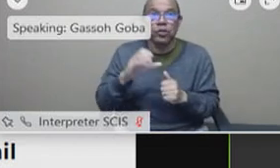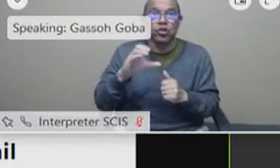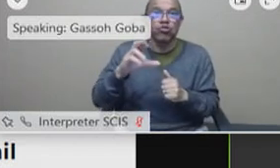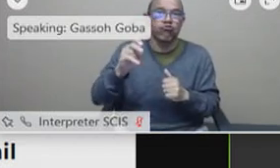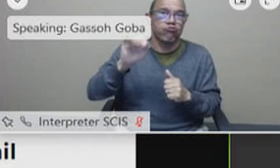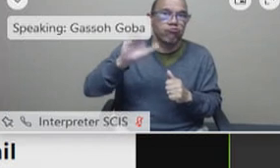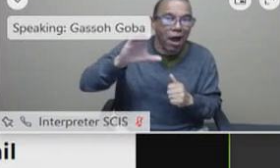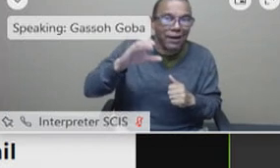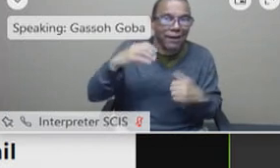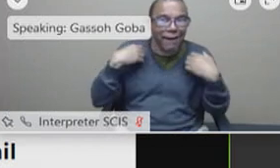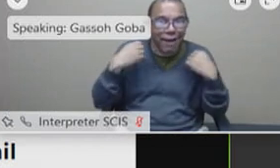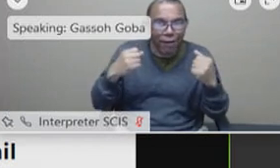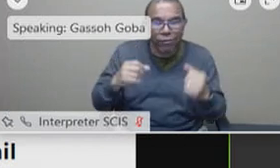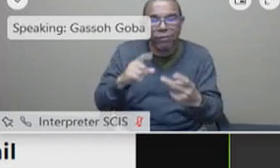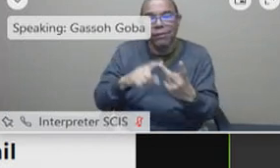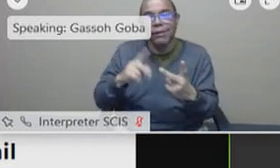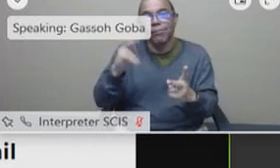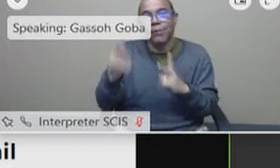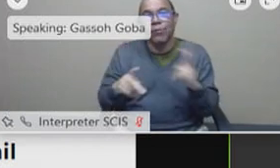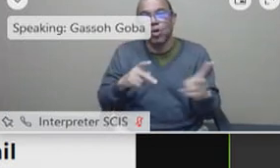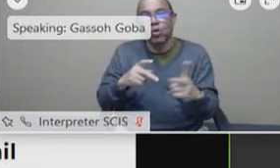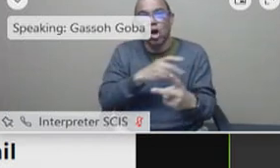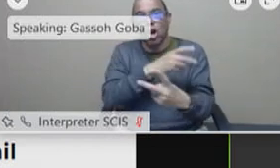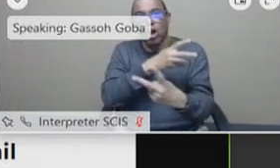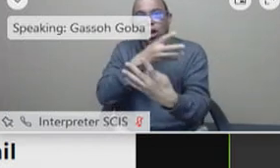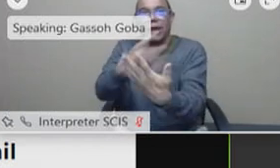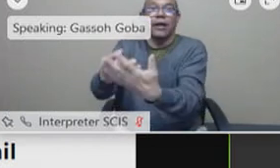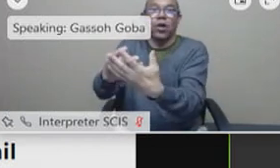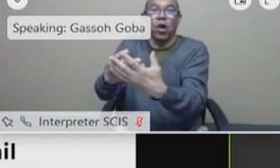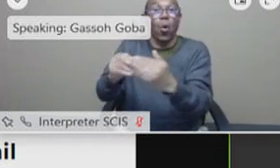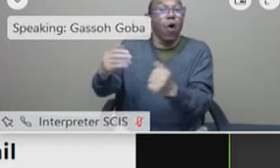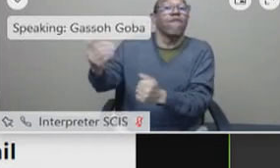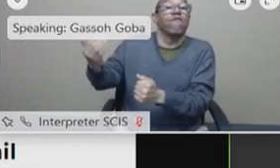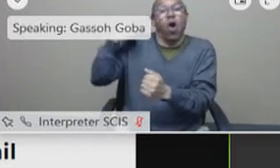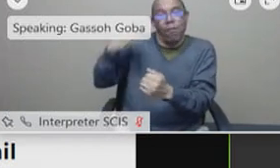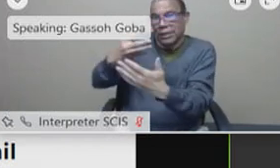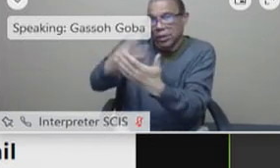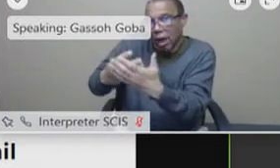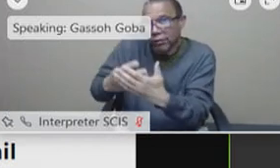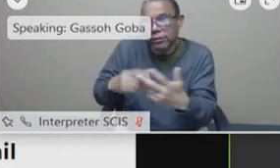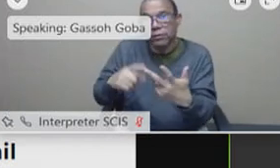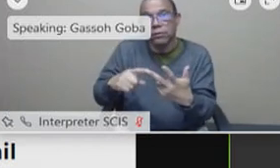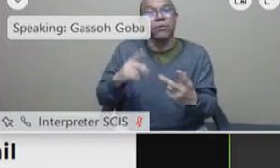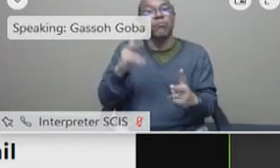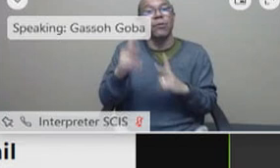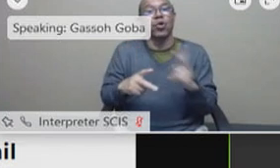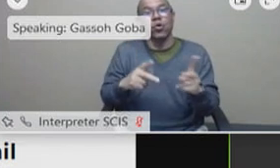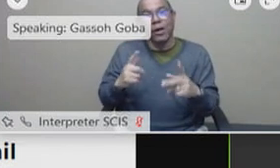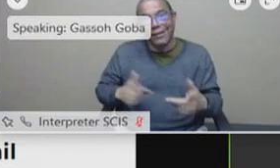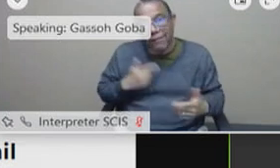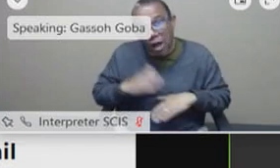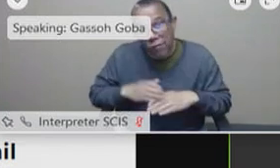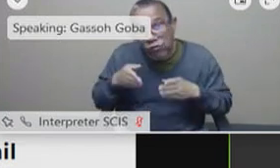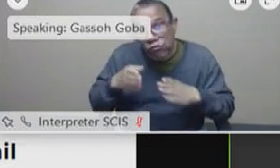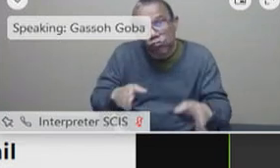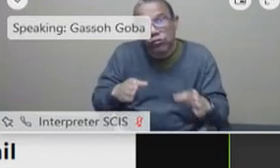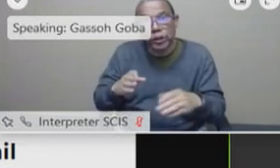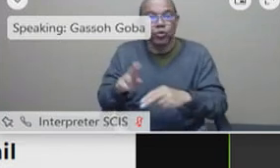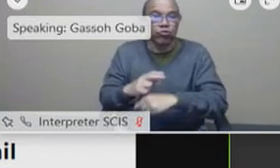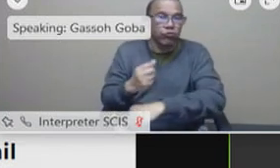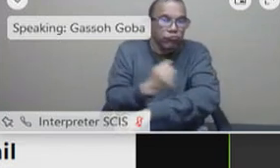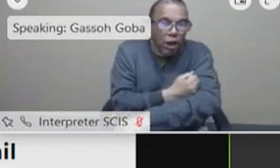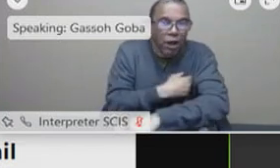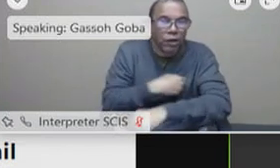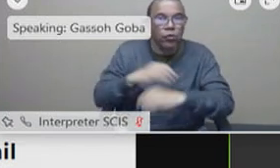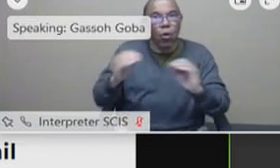are formerly incarcerated right now, are selling sex in the street, are using drugs in the street, are homeless, a wide variety